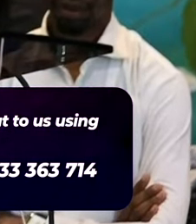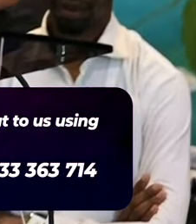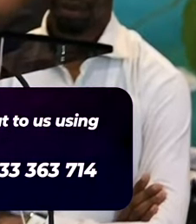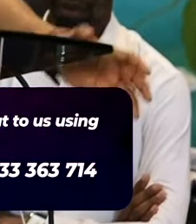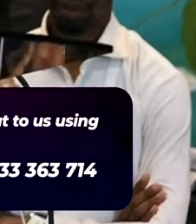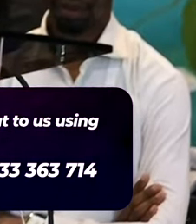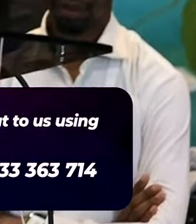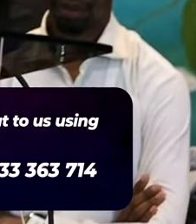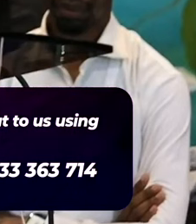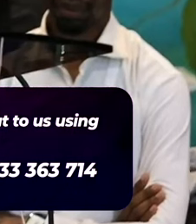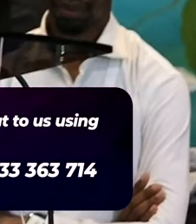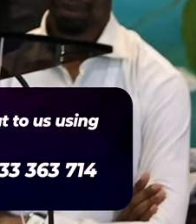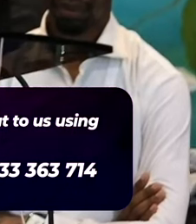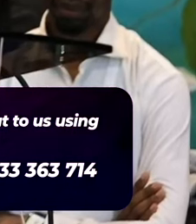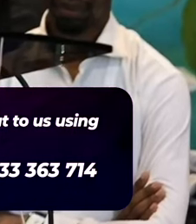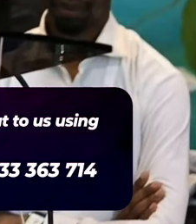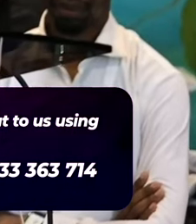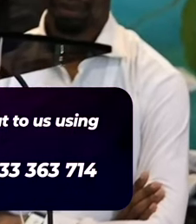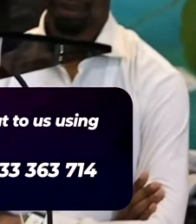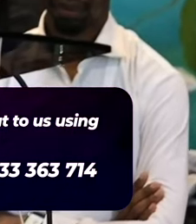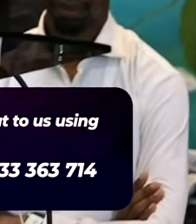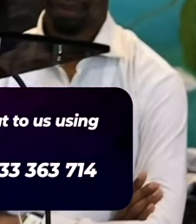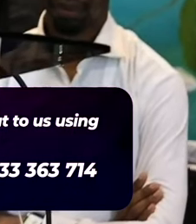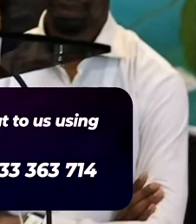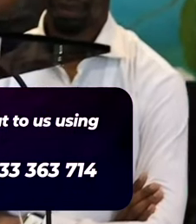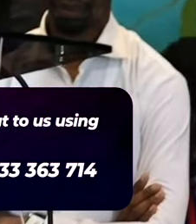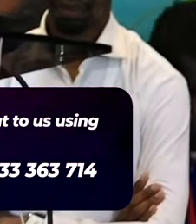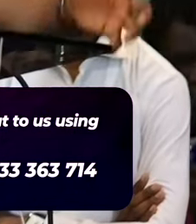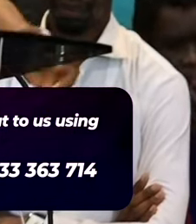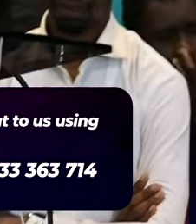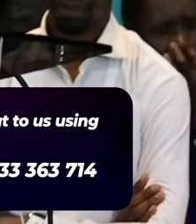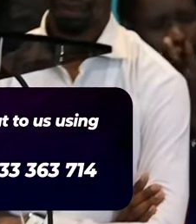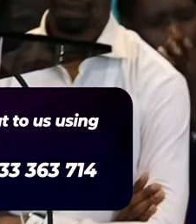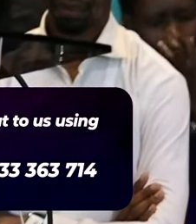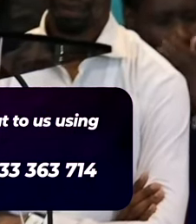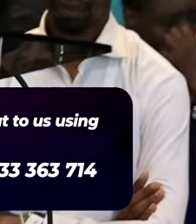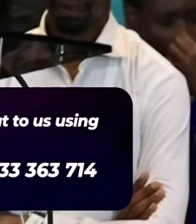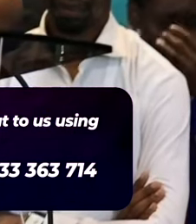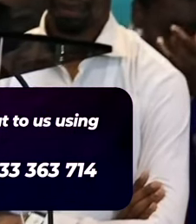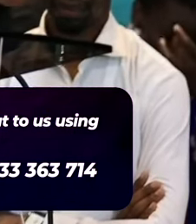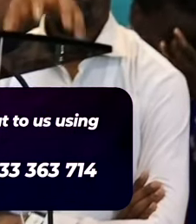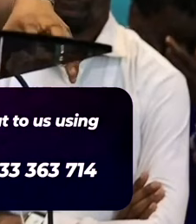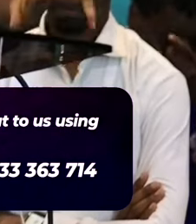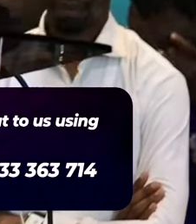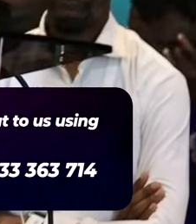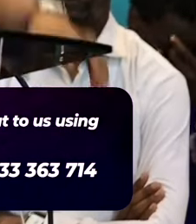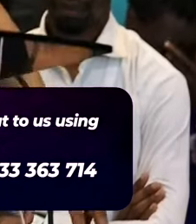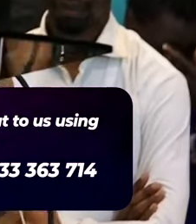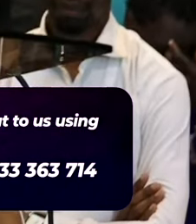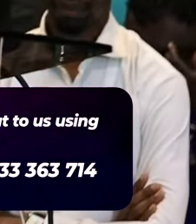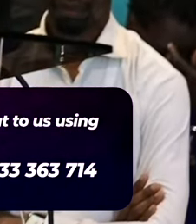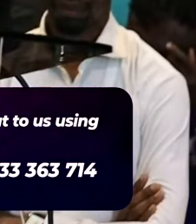May all illegal, all heaven-rejected relationships that are currently